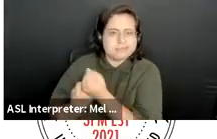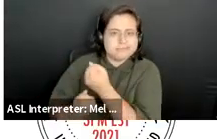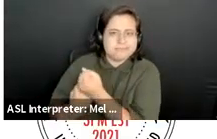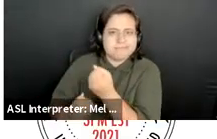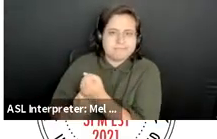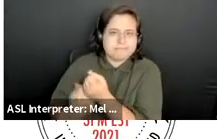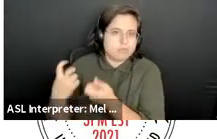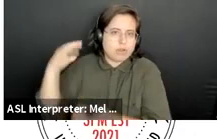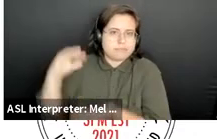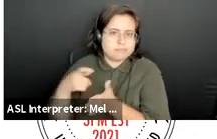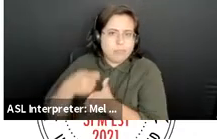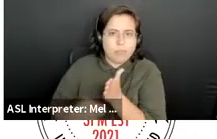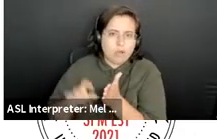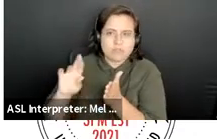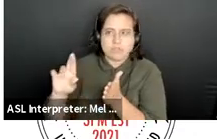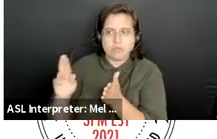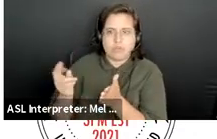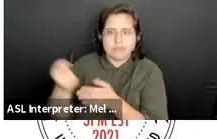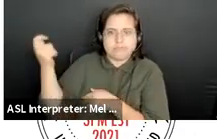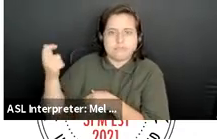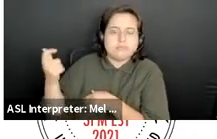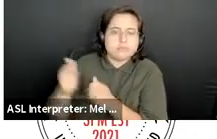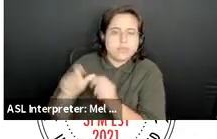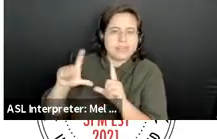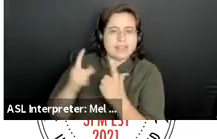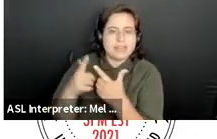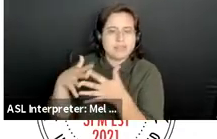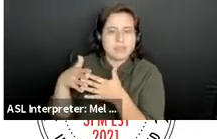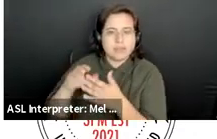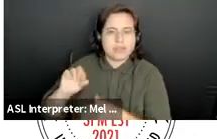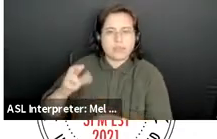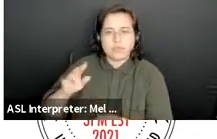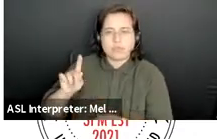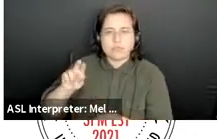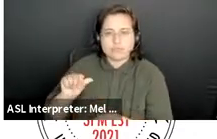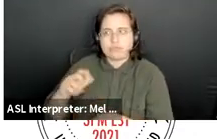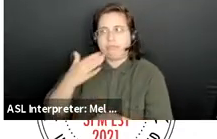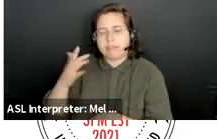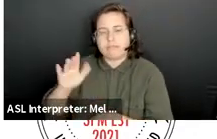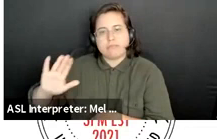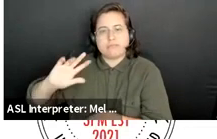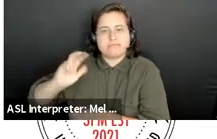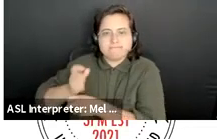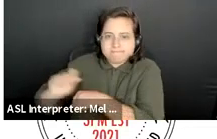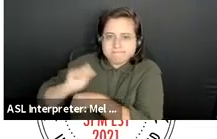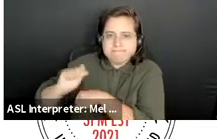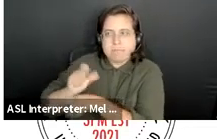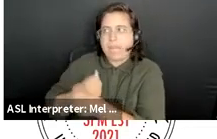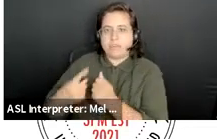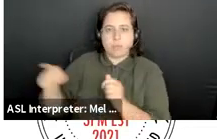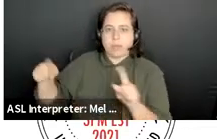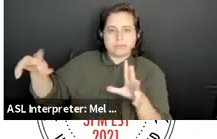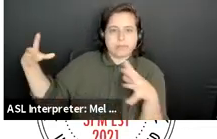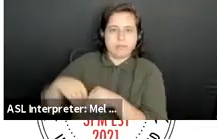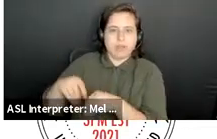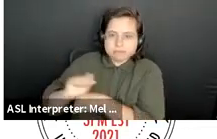with the League of American Orchestras as well. And thanks to their hard work and everyone's hard work who was involved with